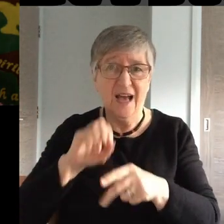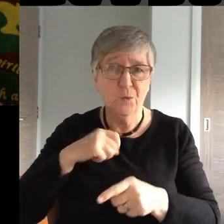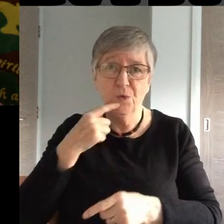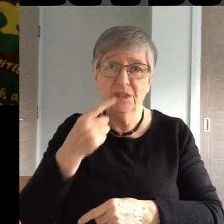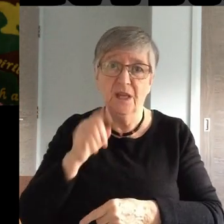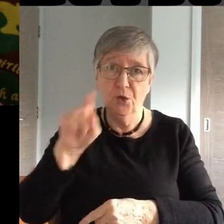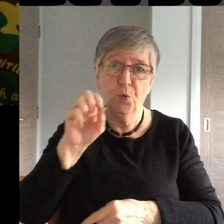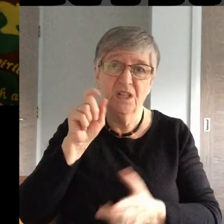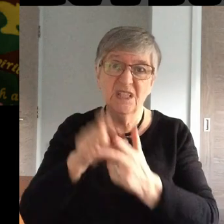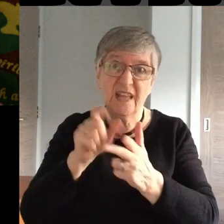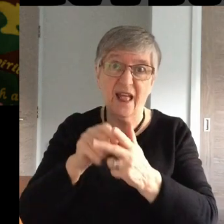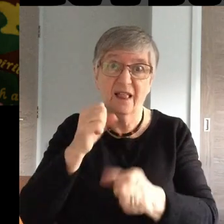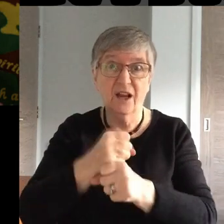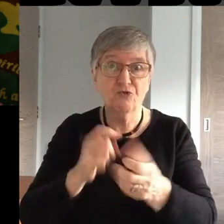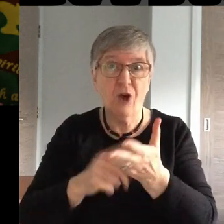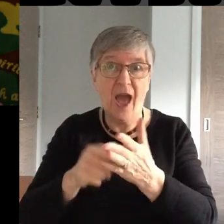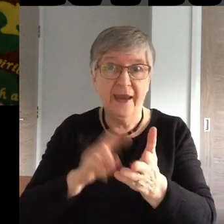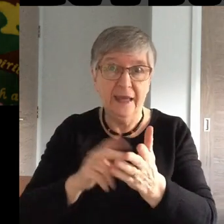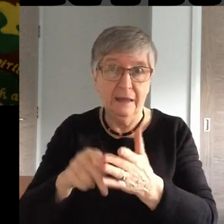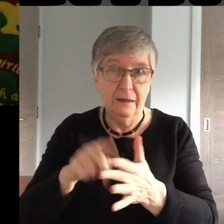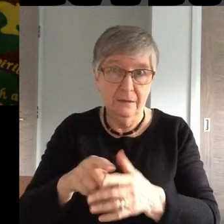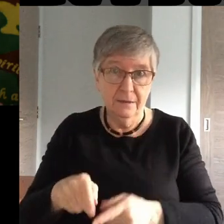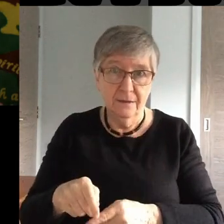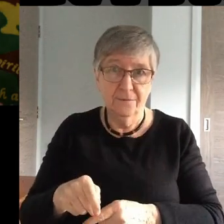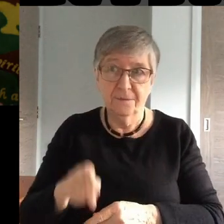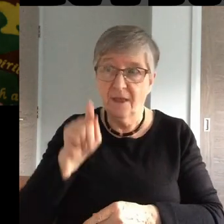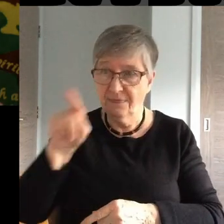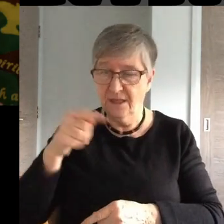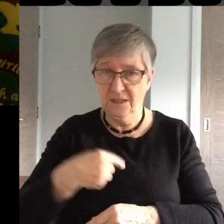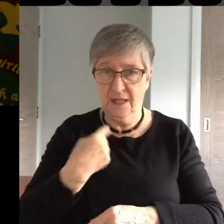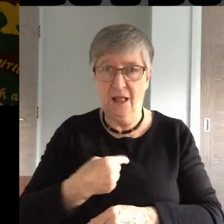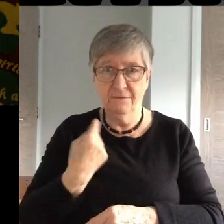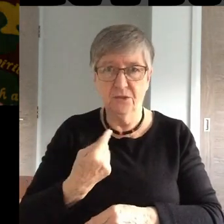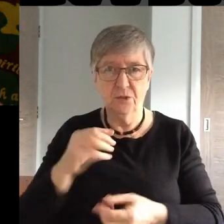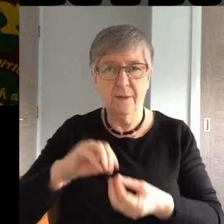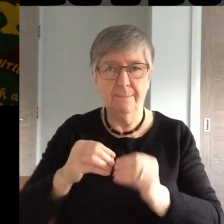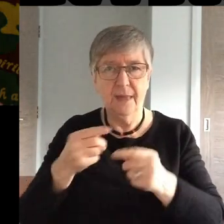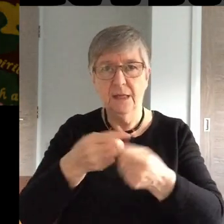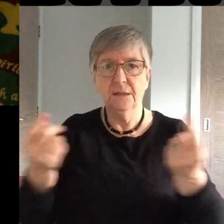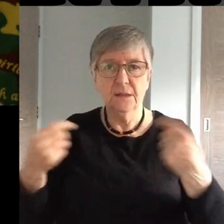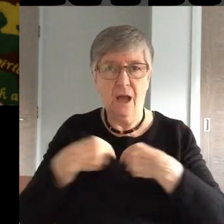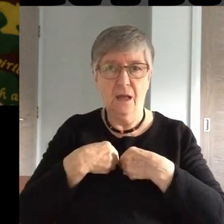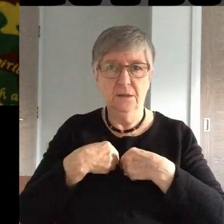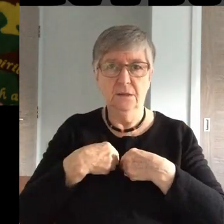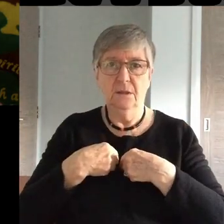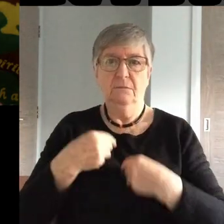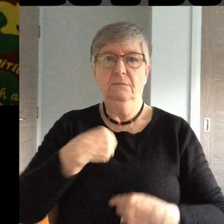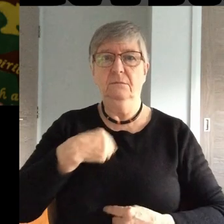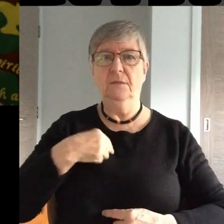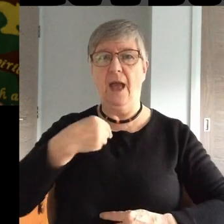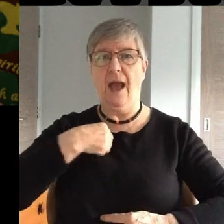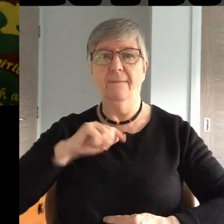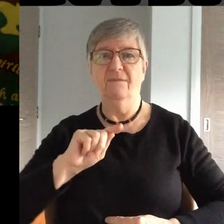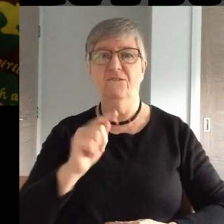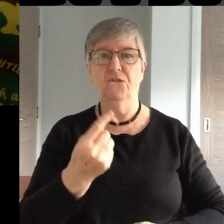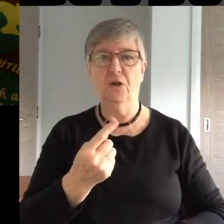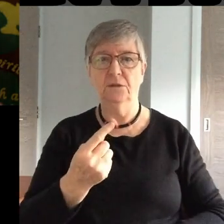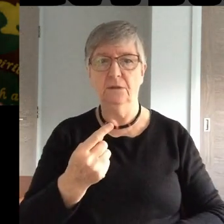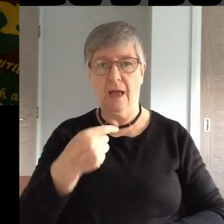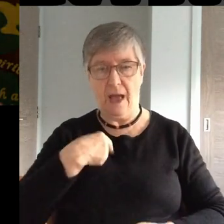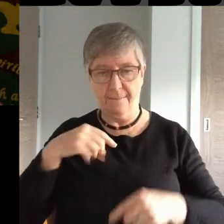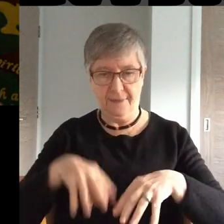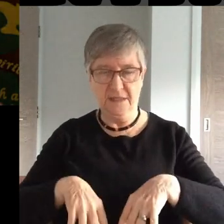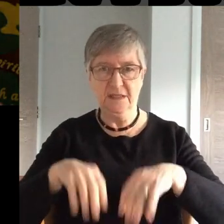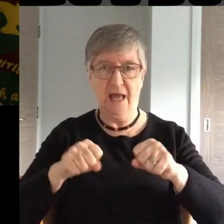score. This type of selfishness is what makes us put ourselves in the front and